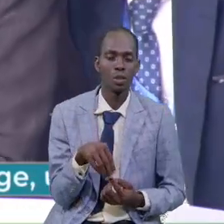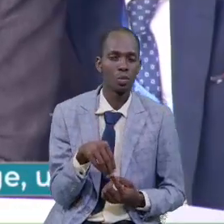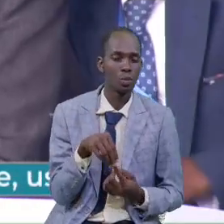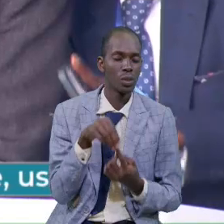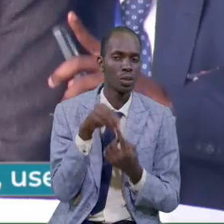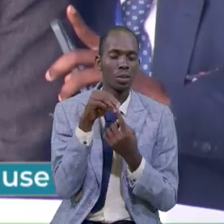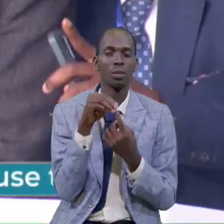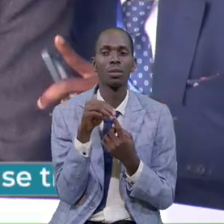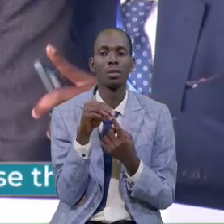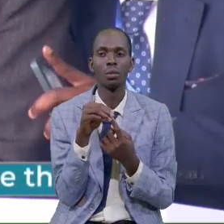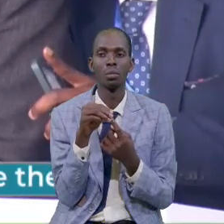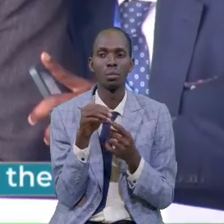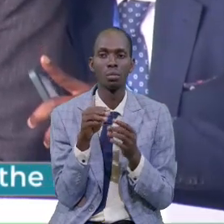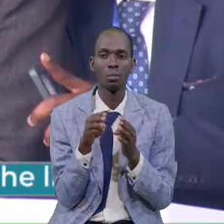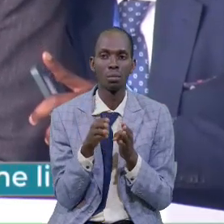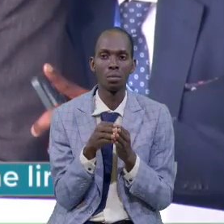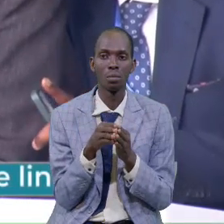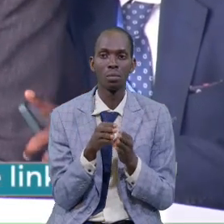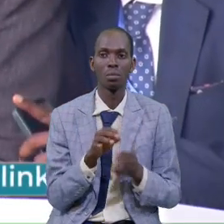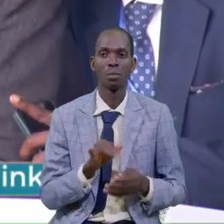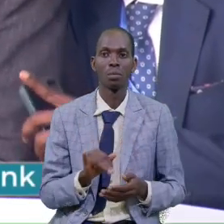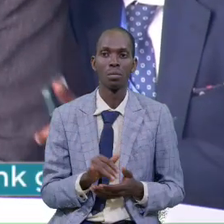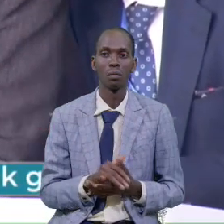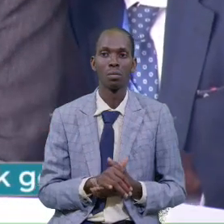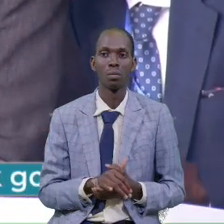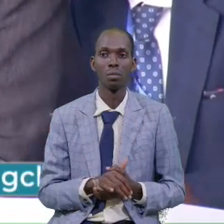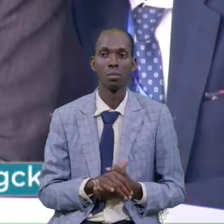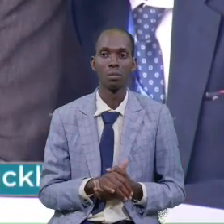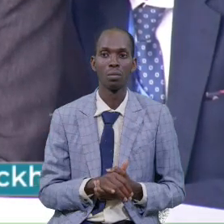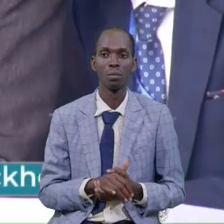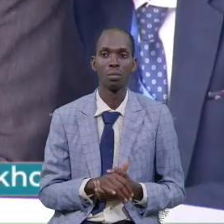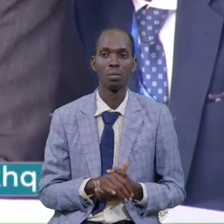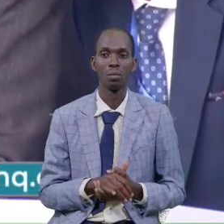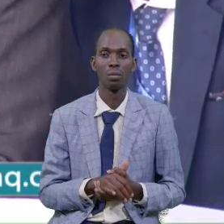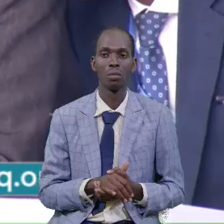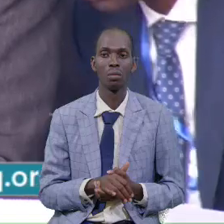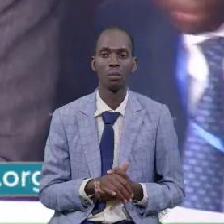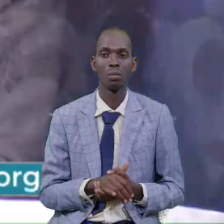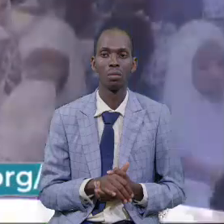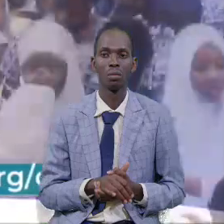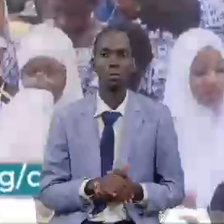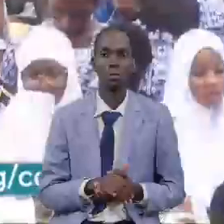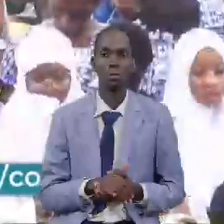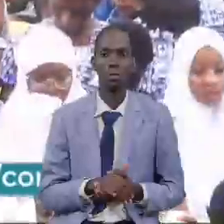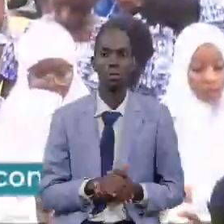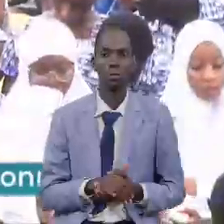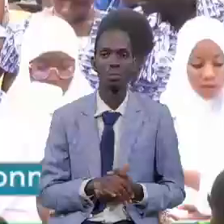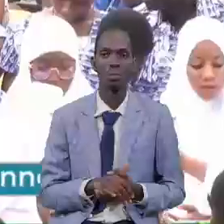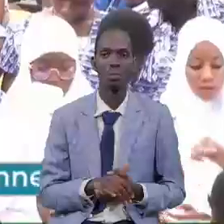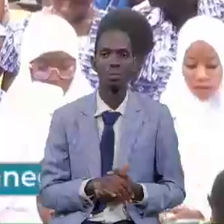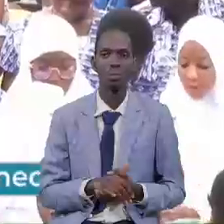All queries should come to the back and write their new convert. It's okay.